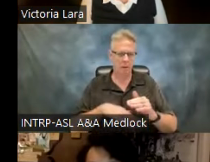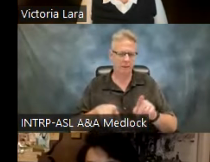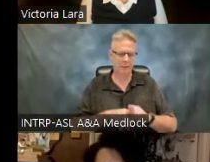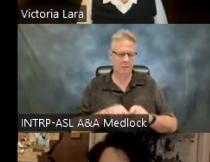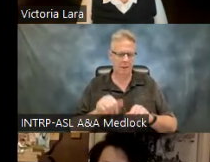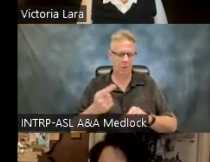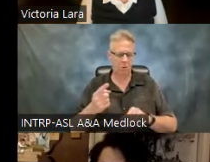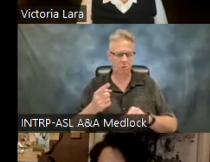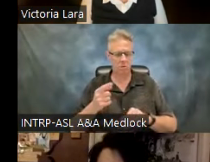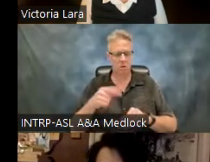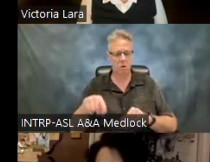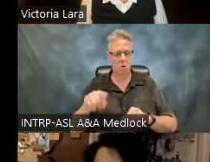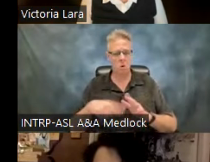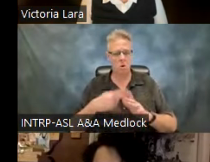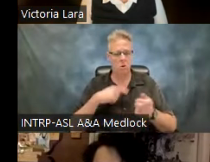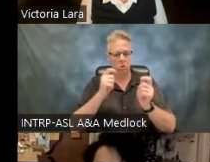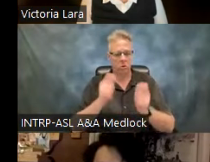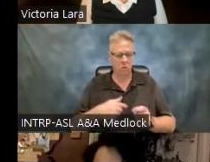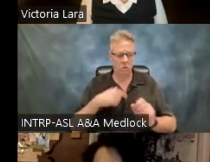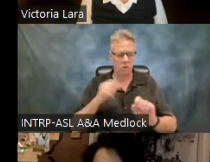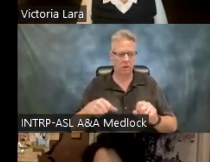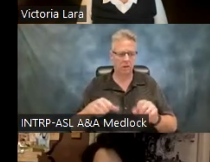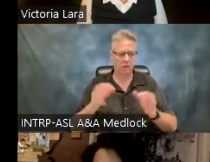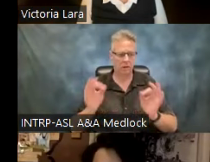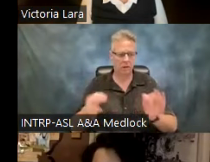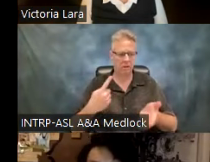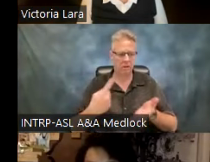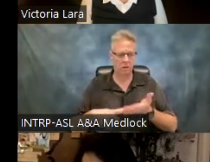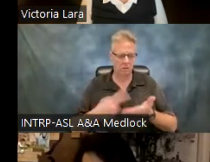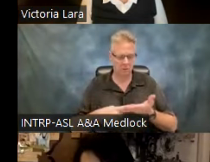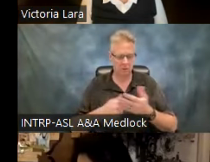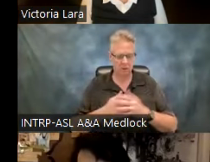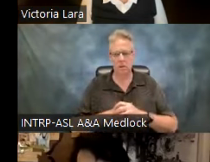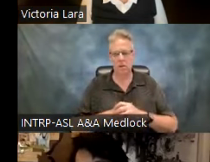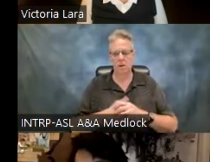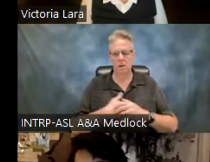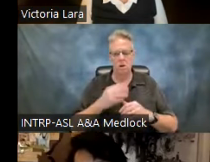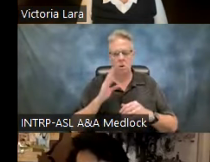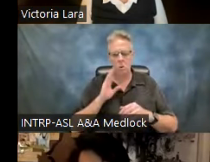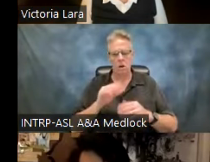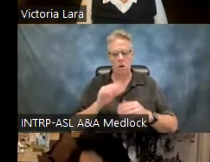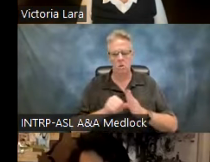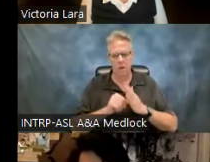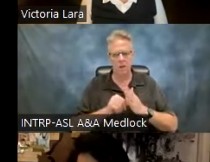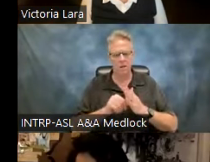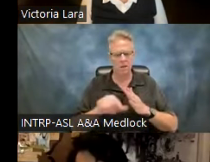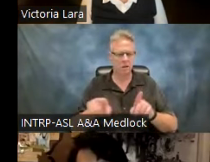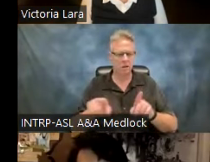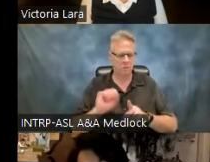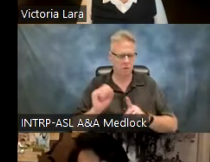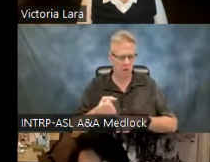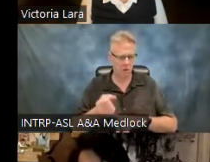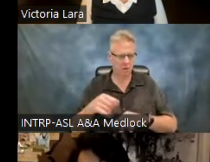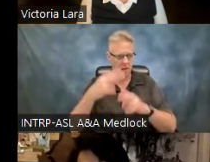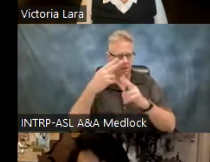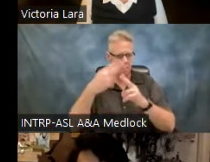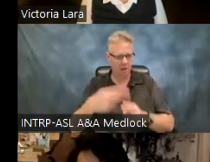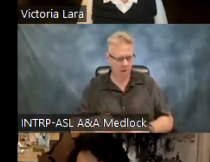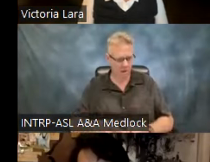So if anyone wants to tweak it at all, we can definitely discuss that. And I'll stress the same thing, which is that the names